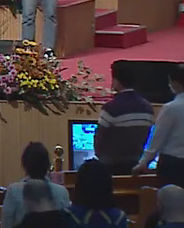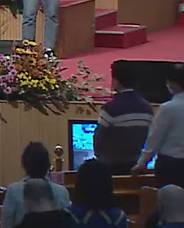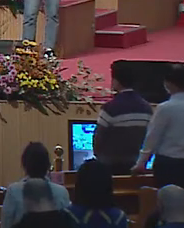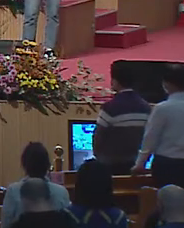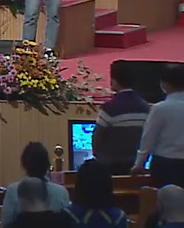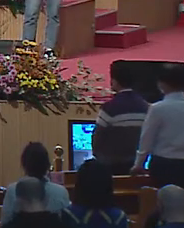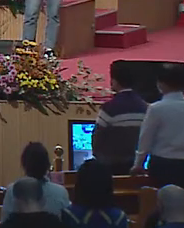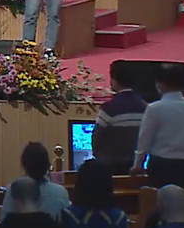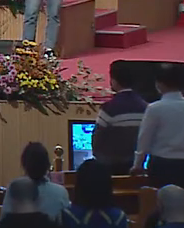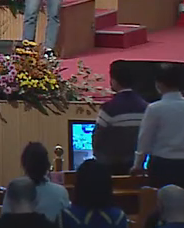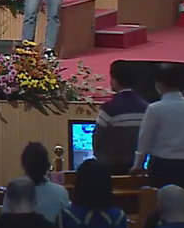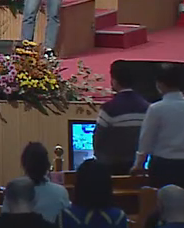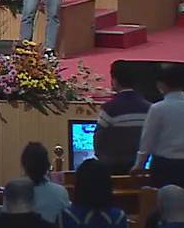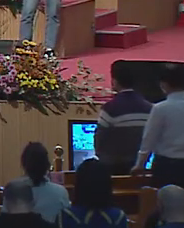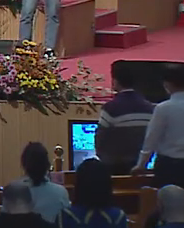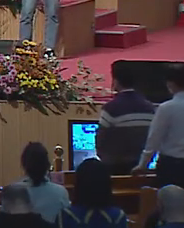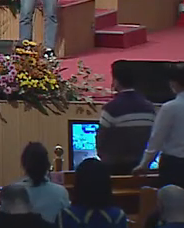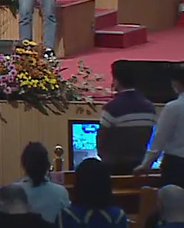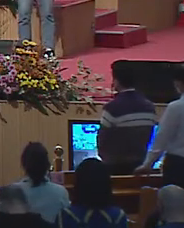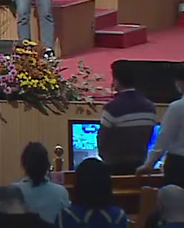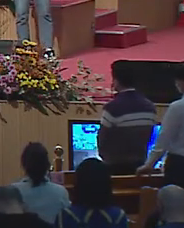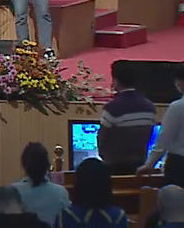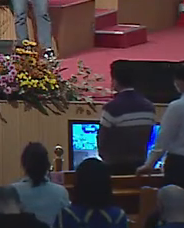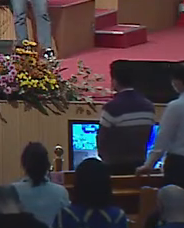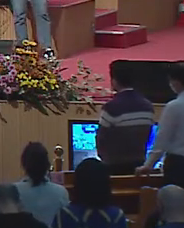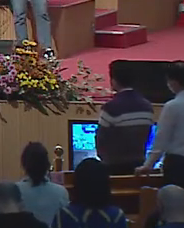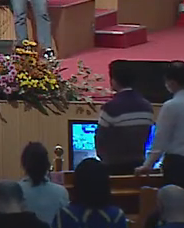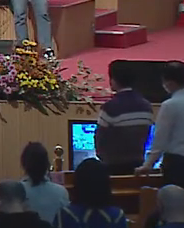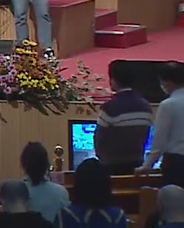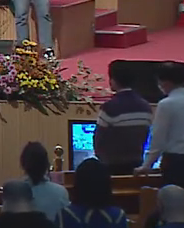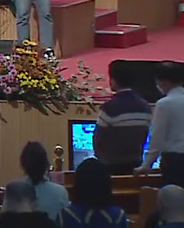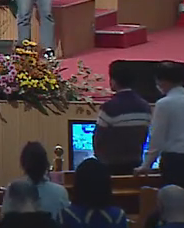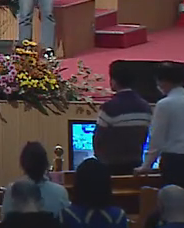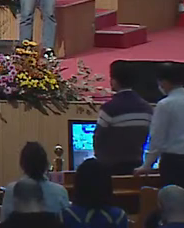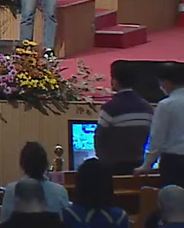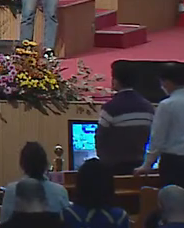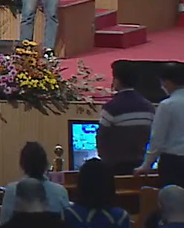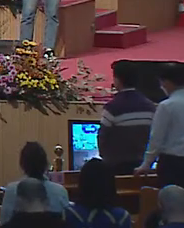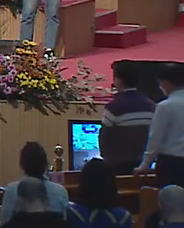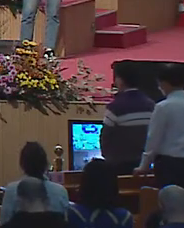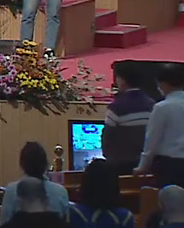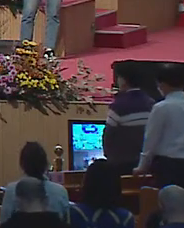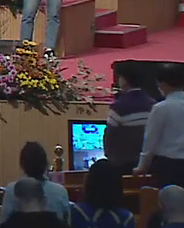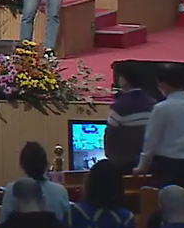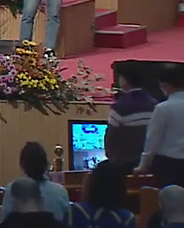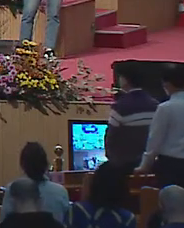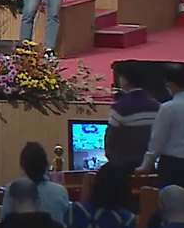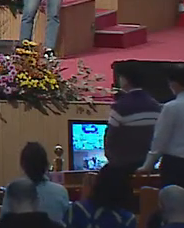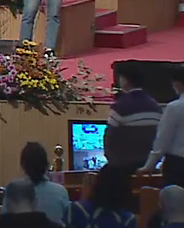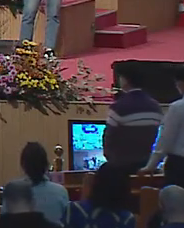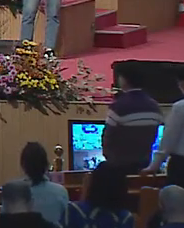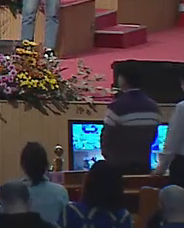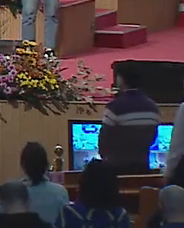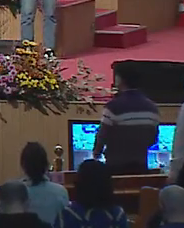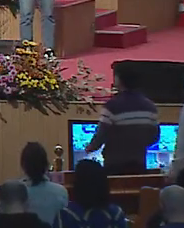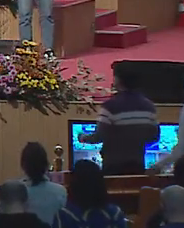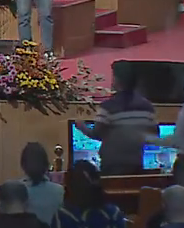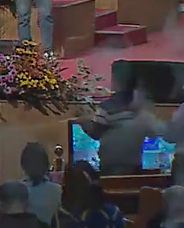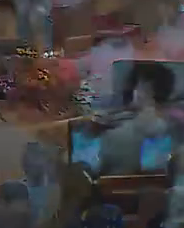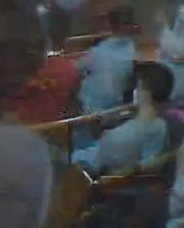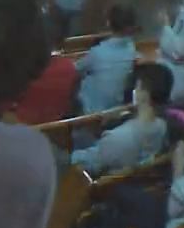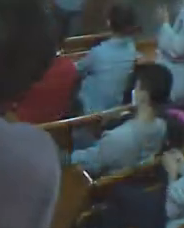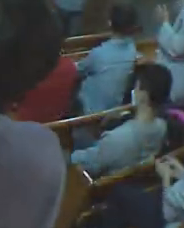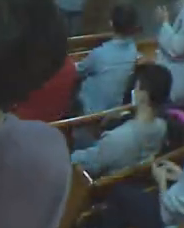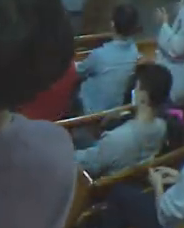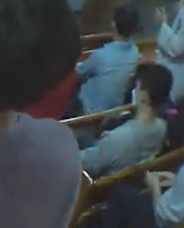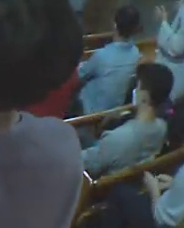father God please guide us please guard our hearts and our thoughts let us remember the words of the Lord and